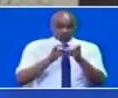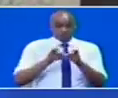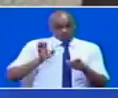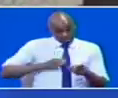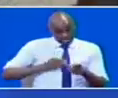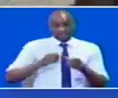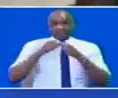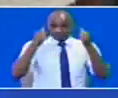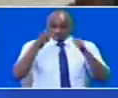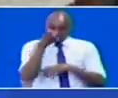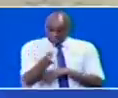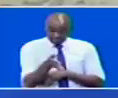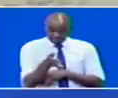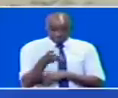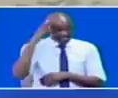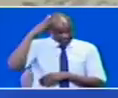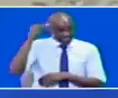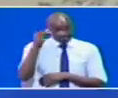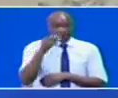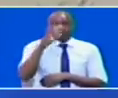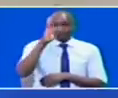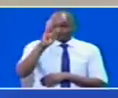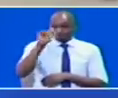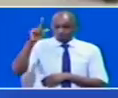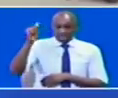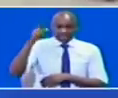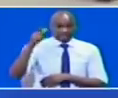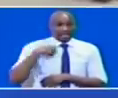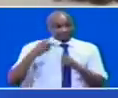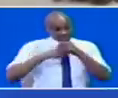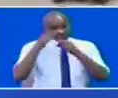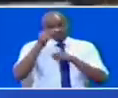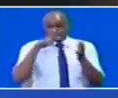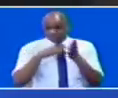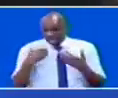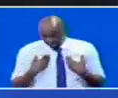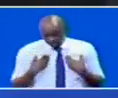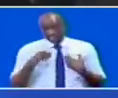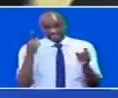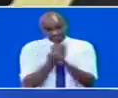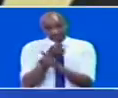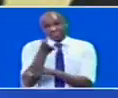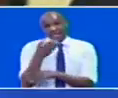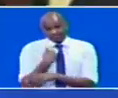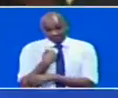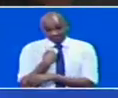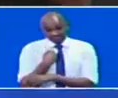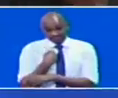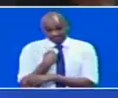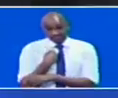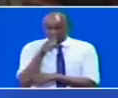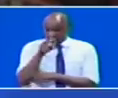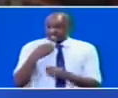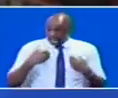Championship. Silver Bullets won the Nairobi Regional League with 75 points after a good run in the hotly contested league. The feat has seen